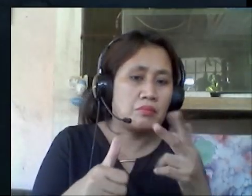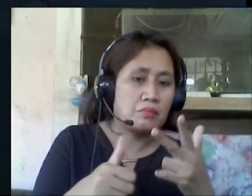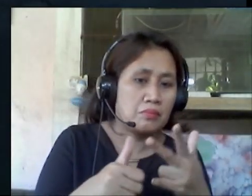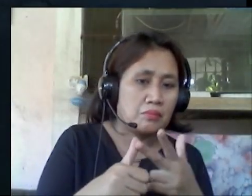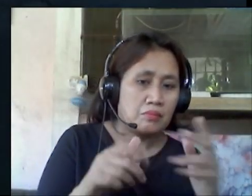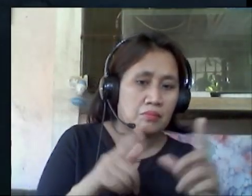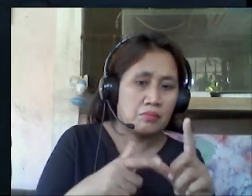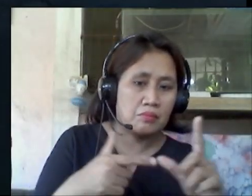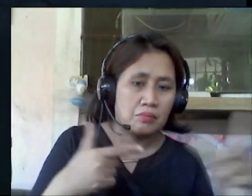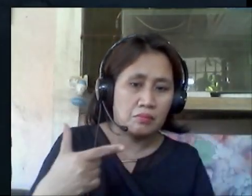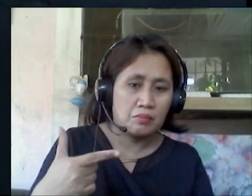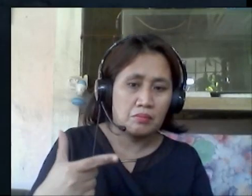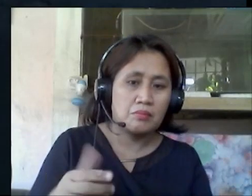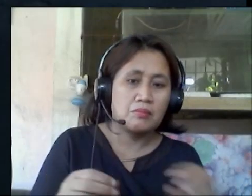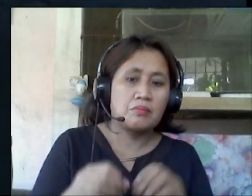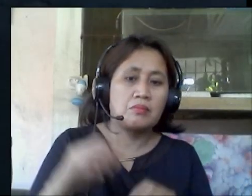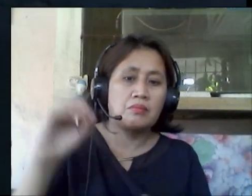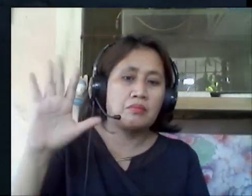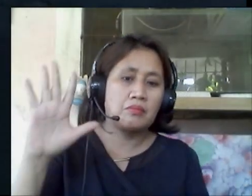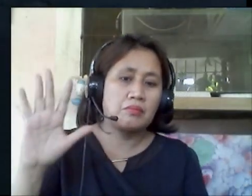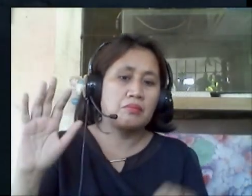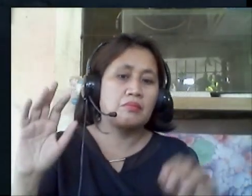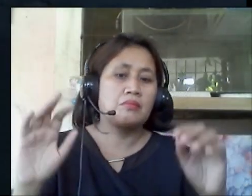5, colon.